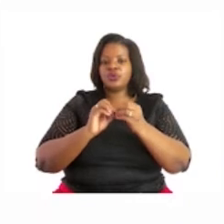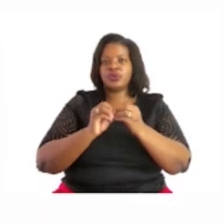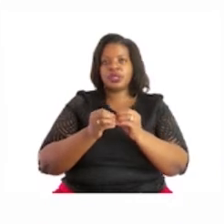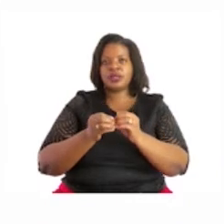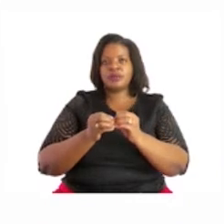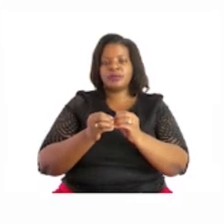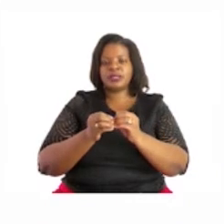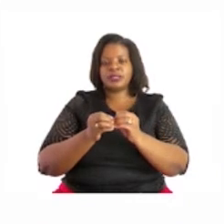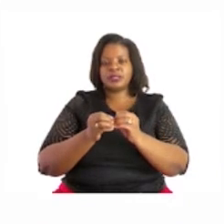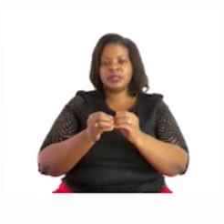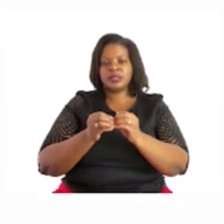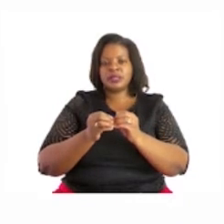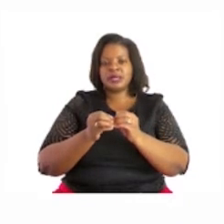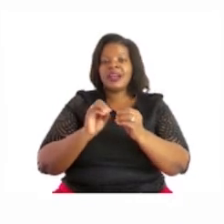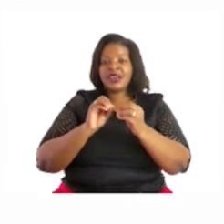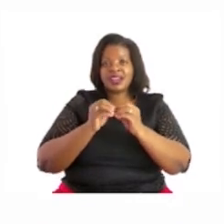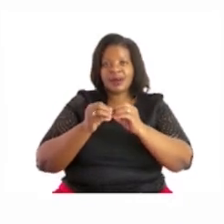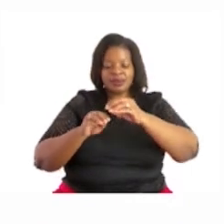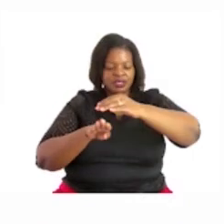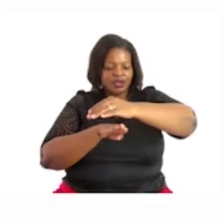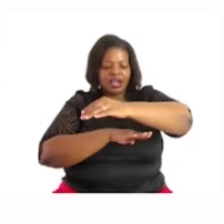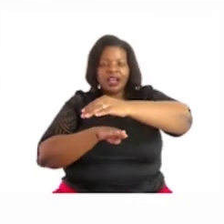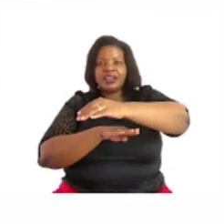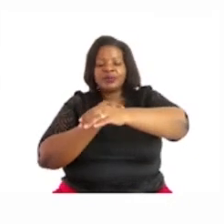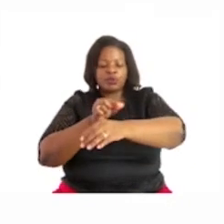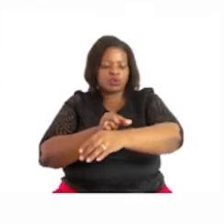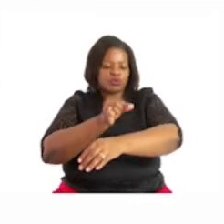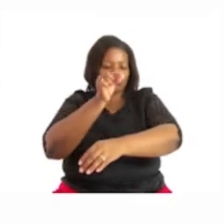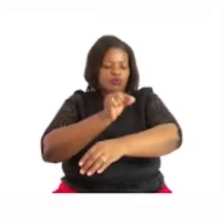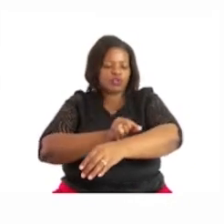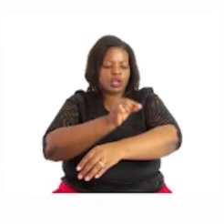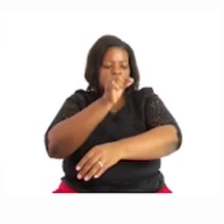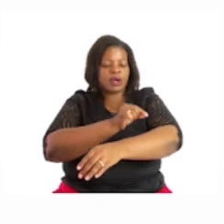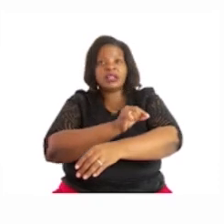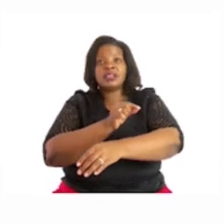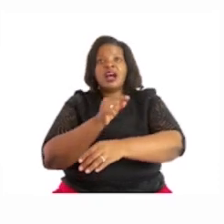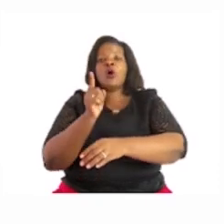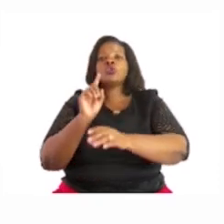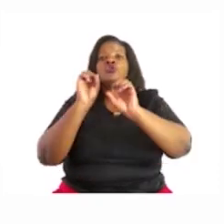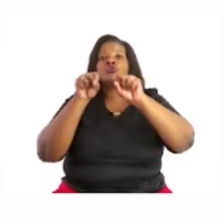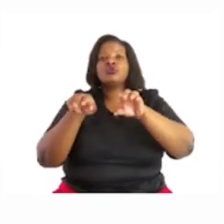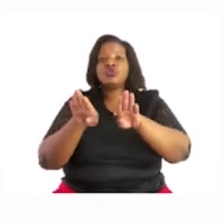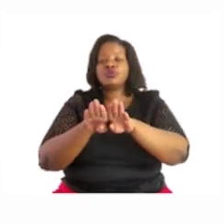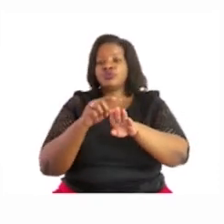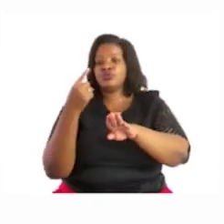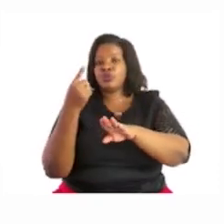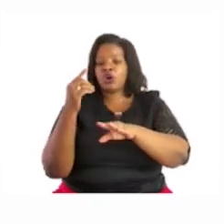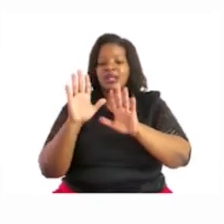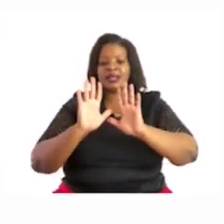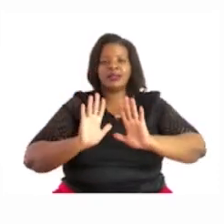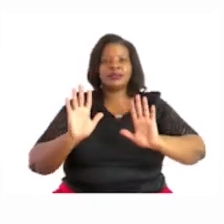are written at the bottom of each abacus. All you have to do is just to color.